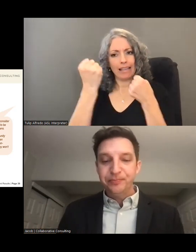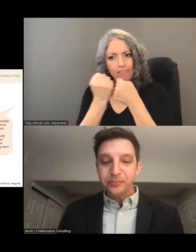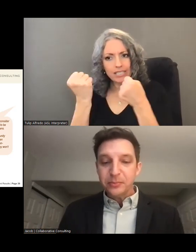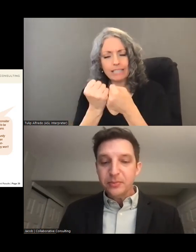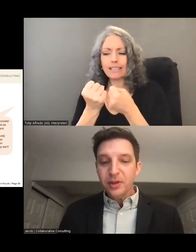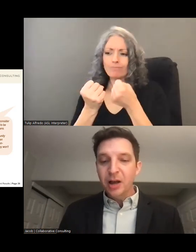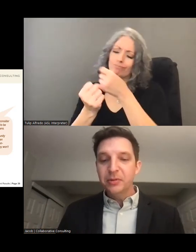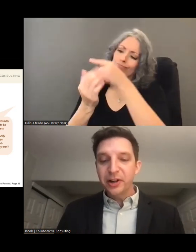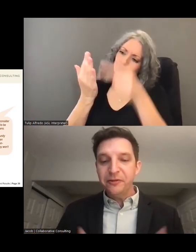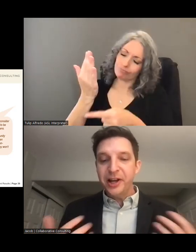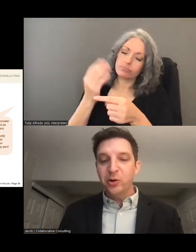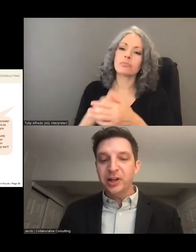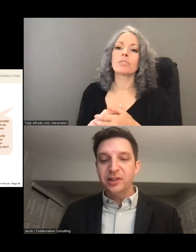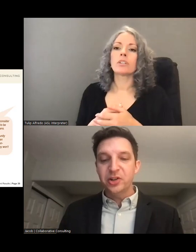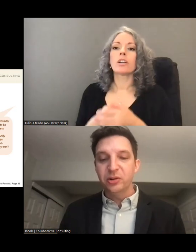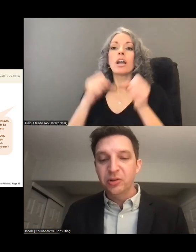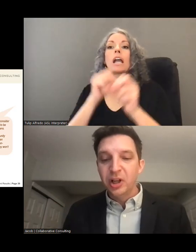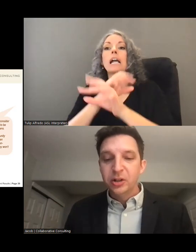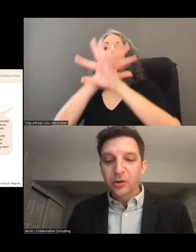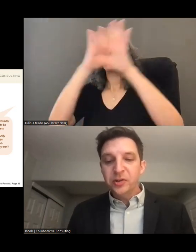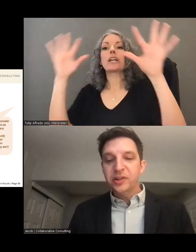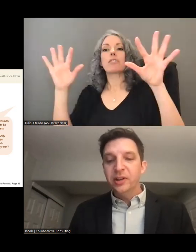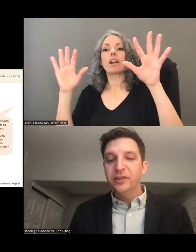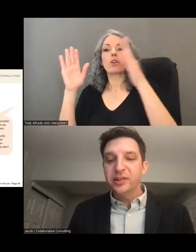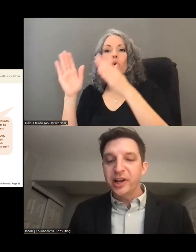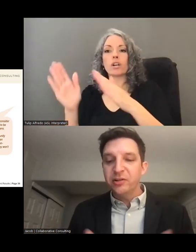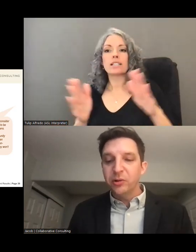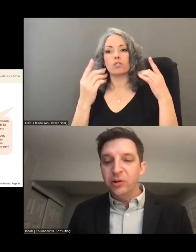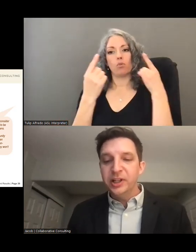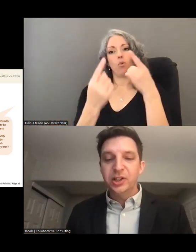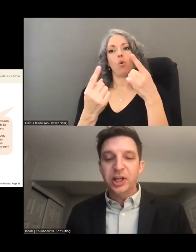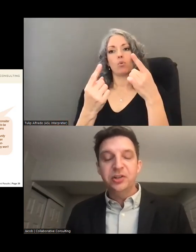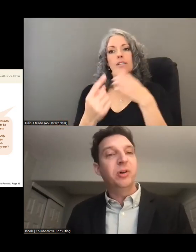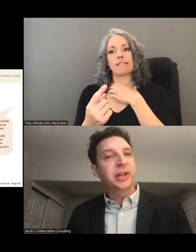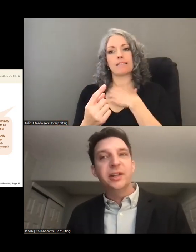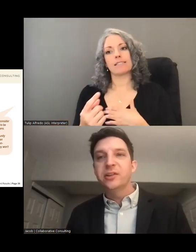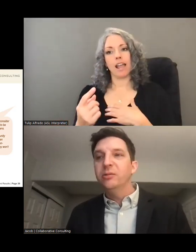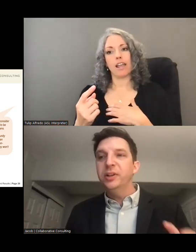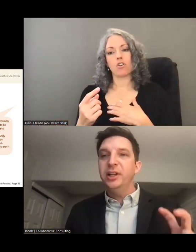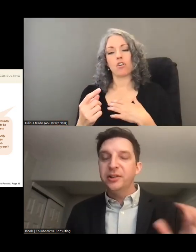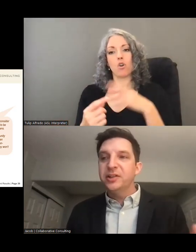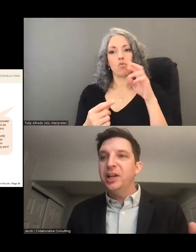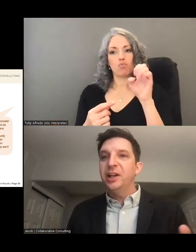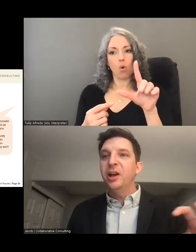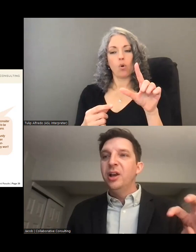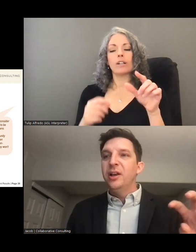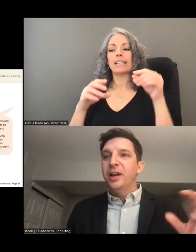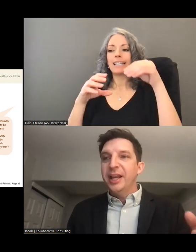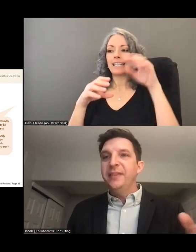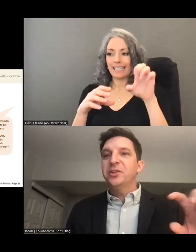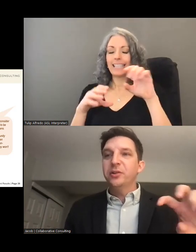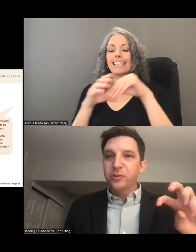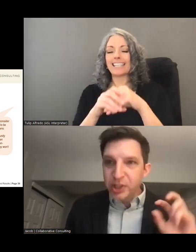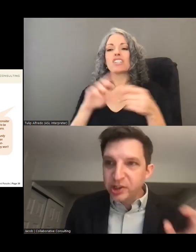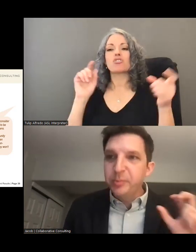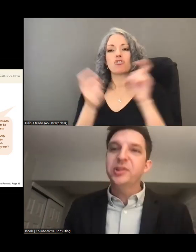etc. Clarifying organizational goals and the desired role in a changing market. So really understanding,